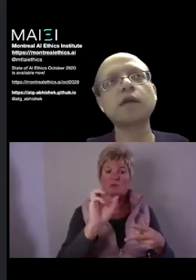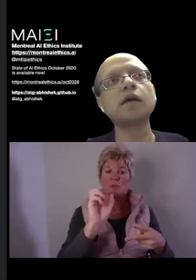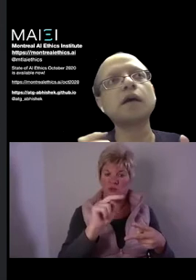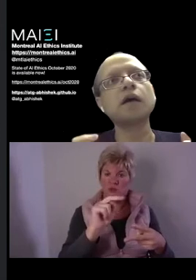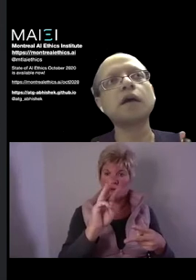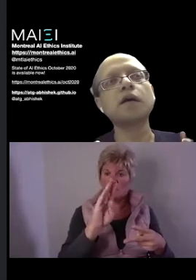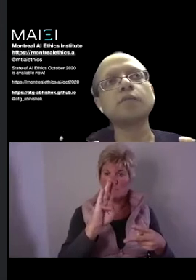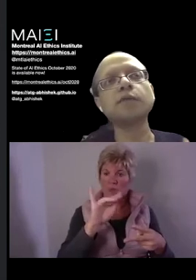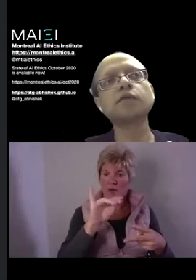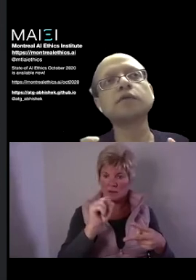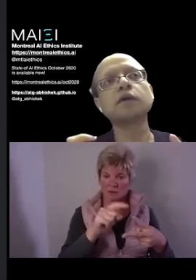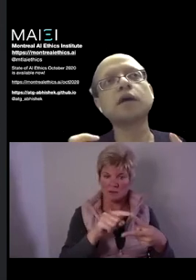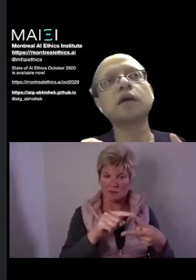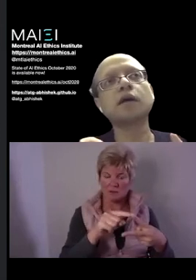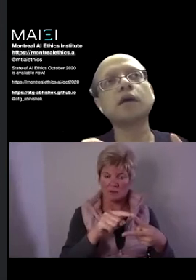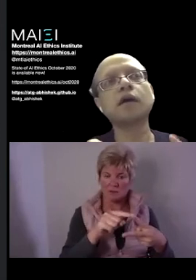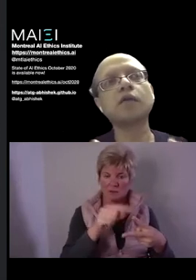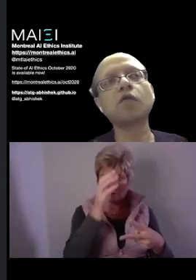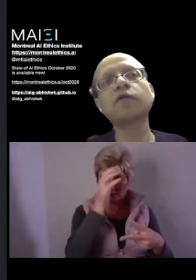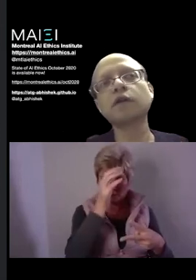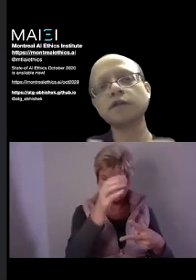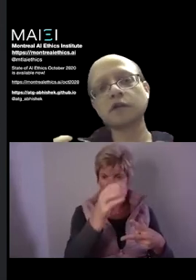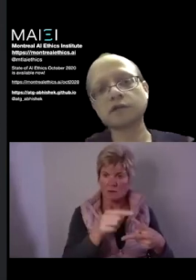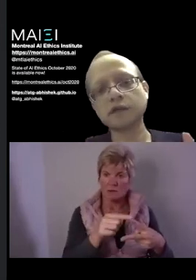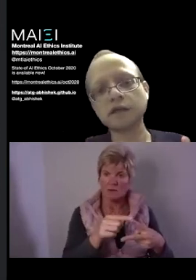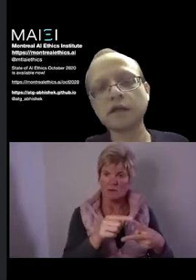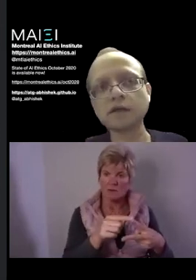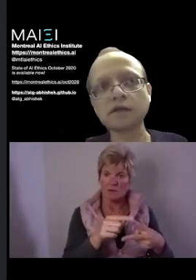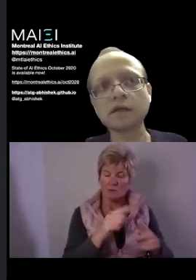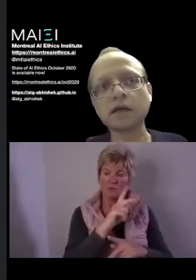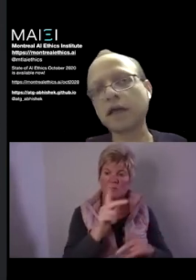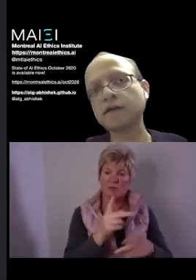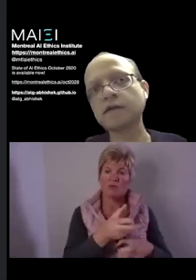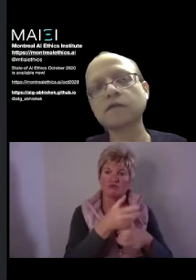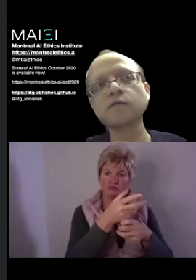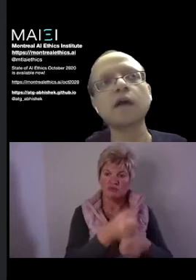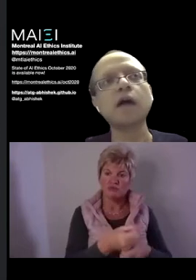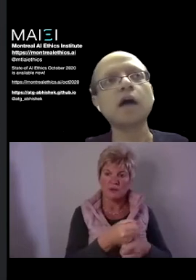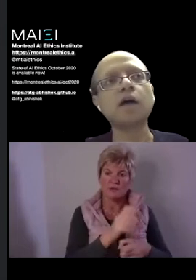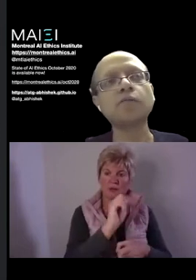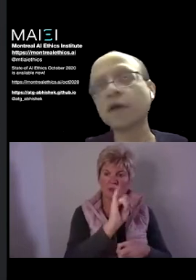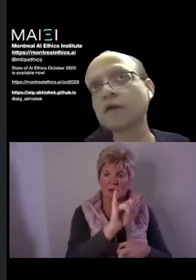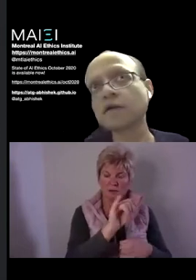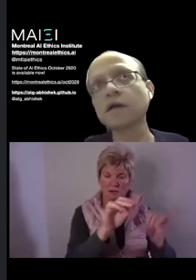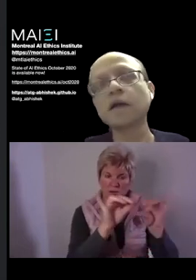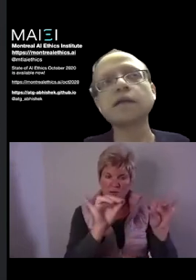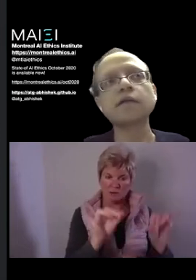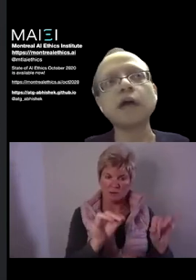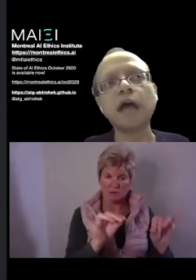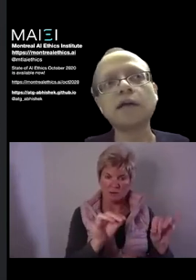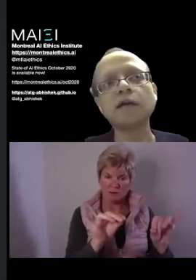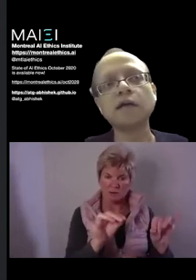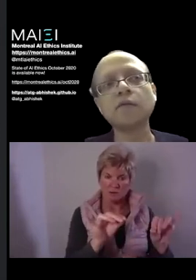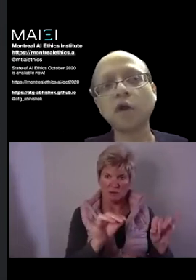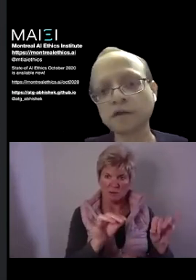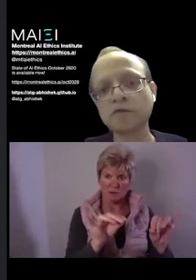where people are overly trusting in an AI systems because they've